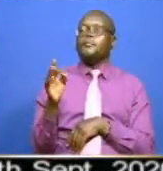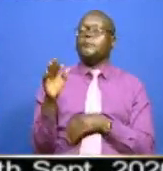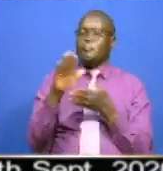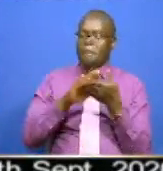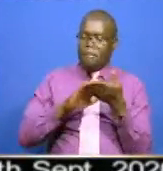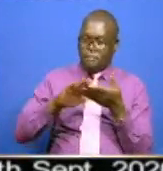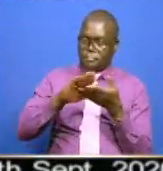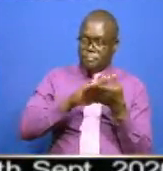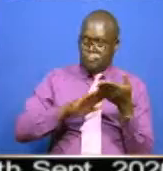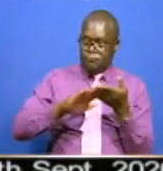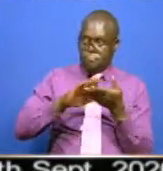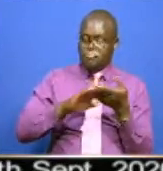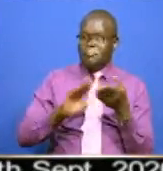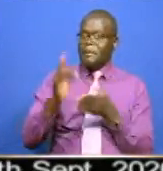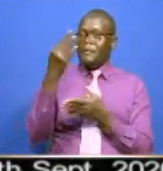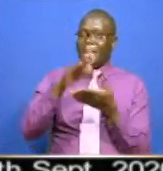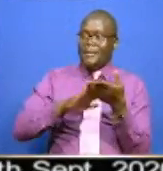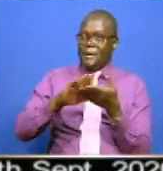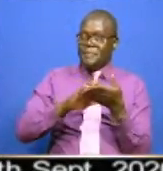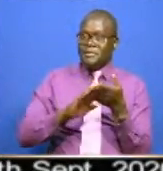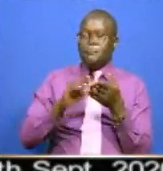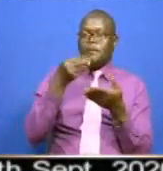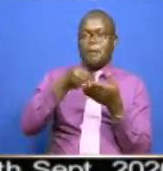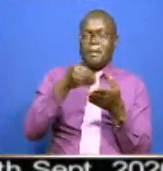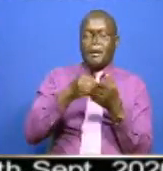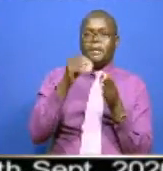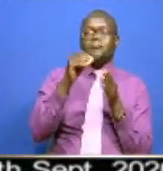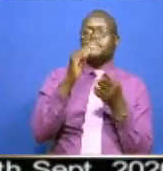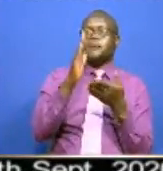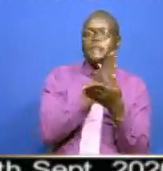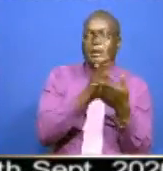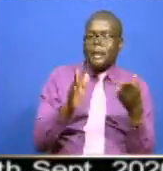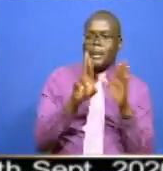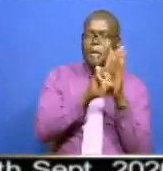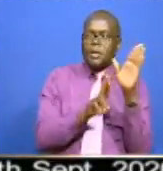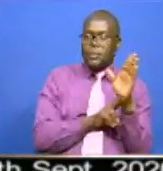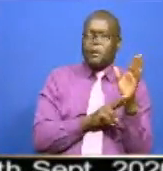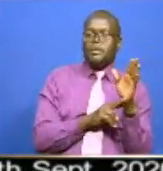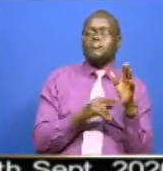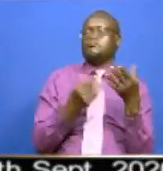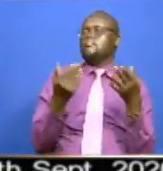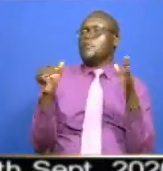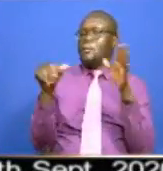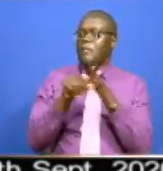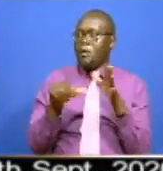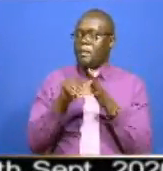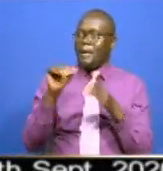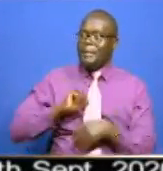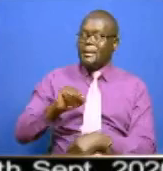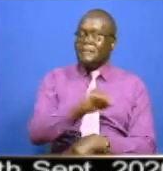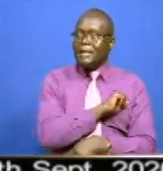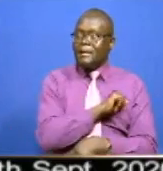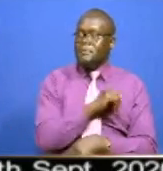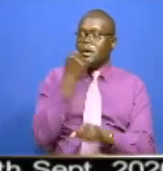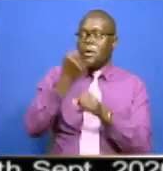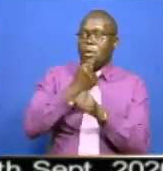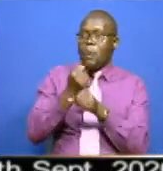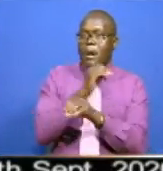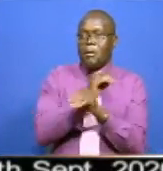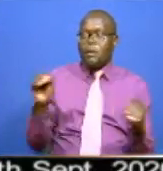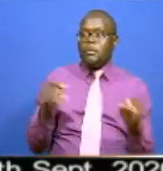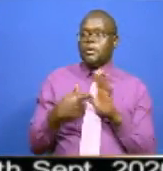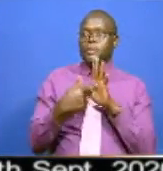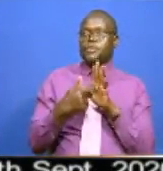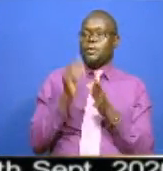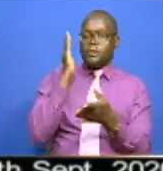formula that has brought a stalemate at the Senate, that has brought to a standstill the operations of this country, shows us,